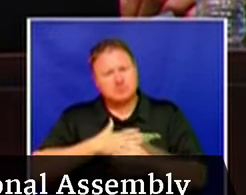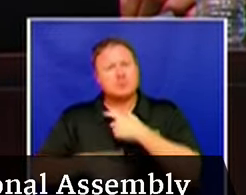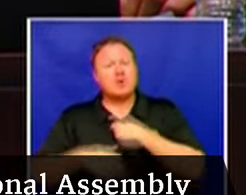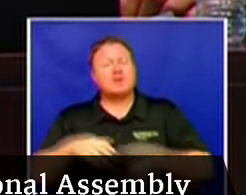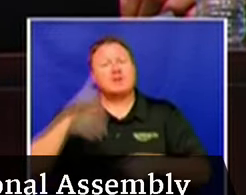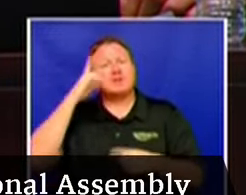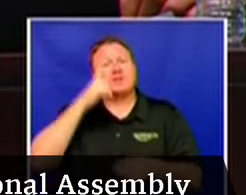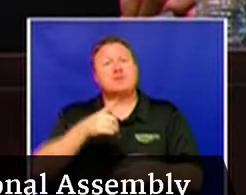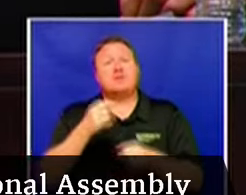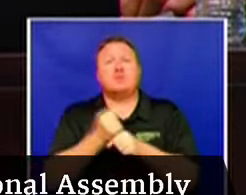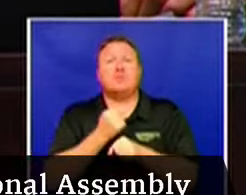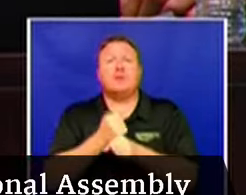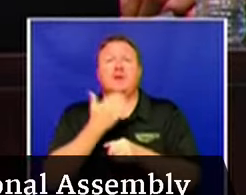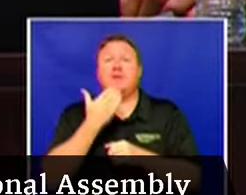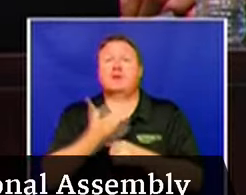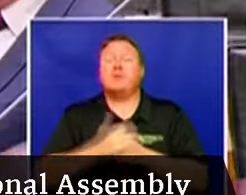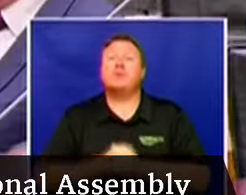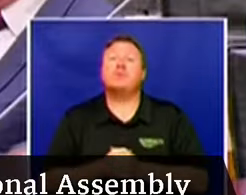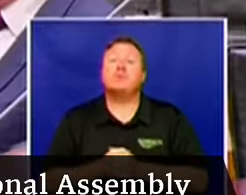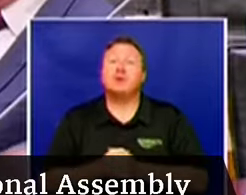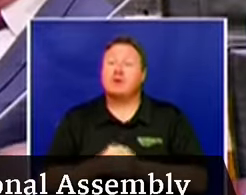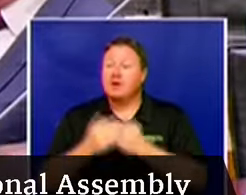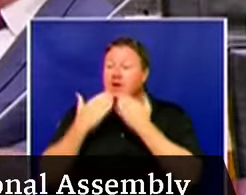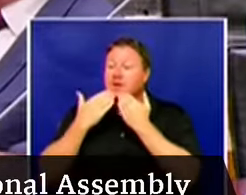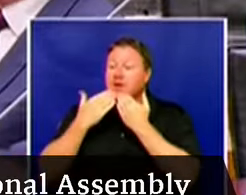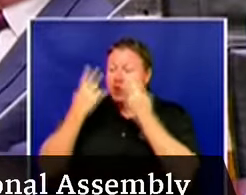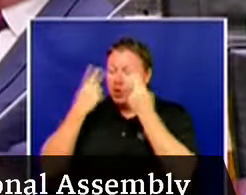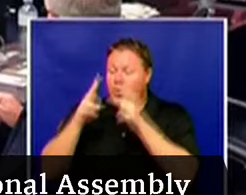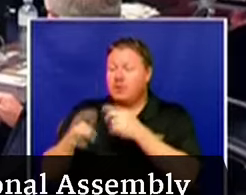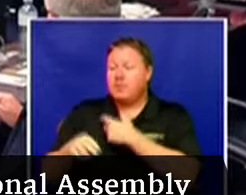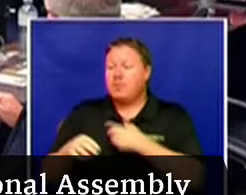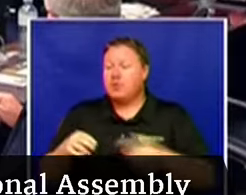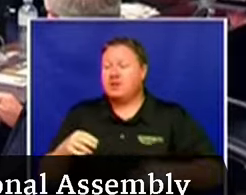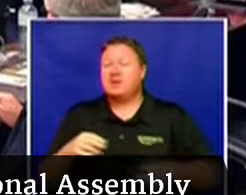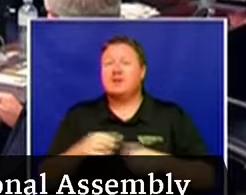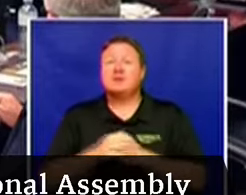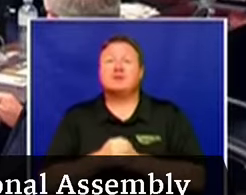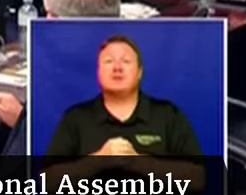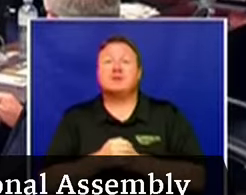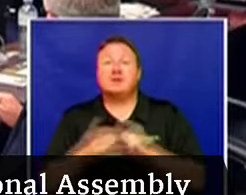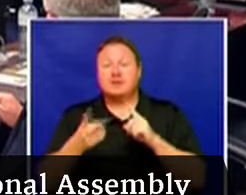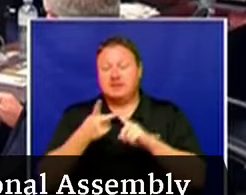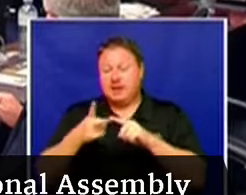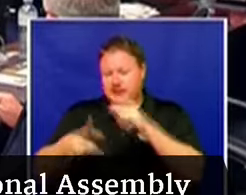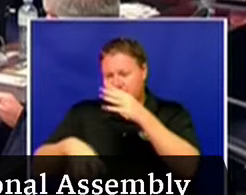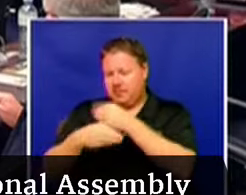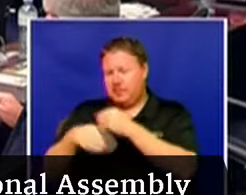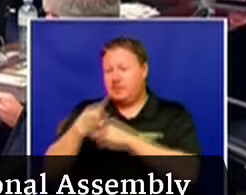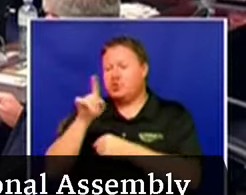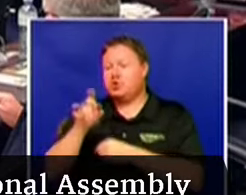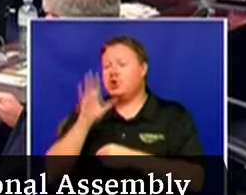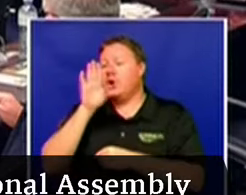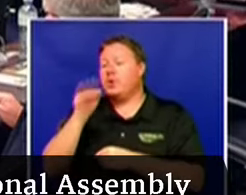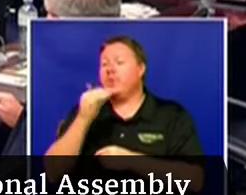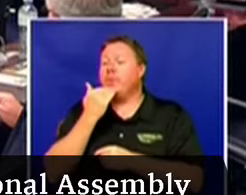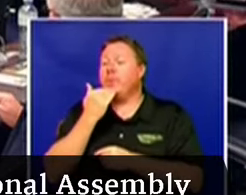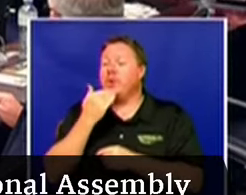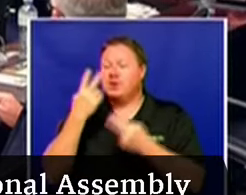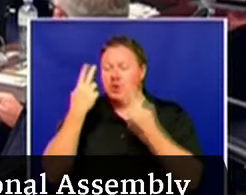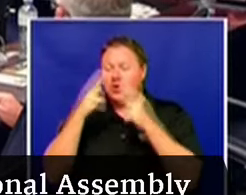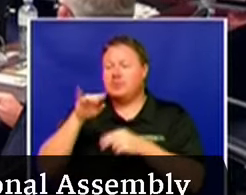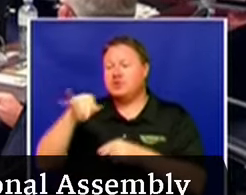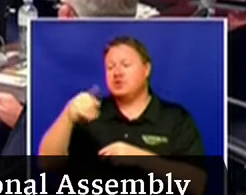you. Thank you, Honourable President. The second supplementary question will be asked by the Honourable